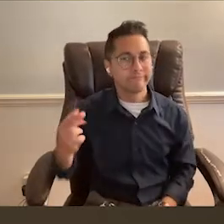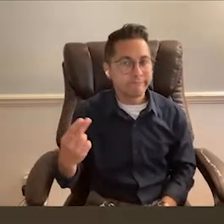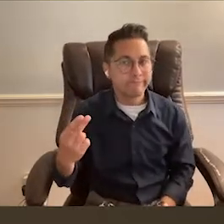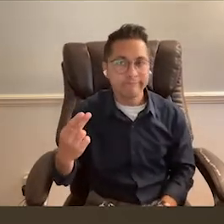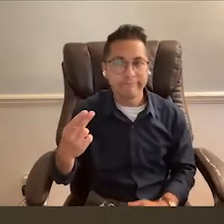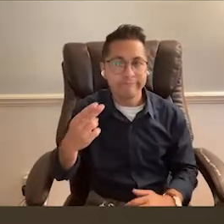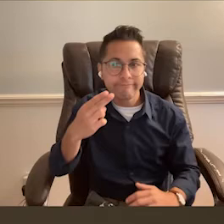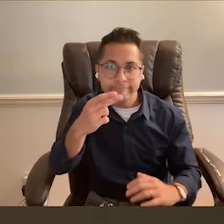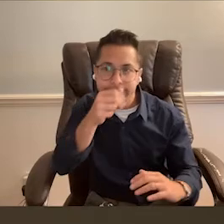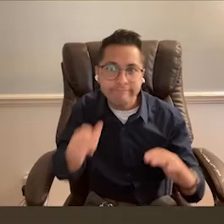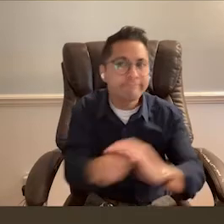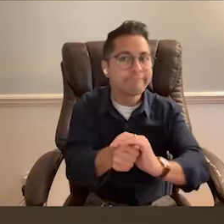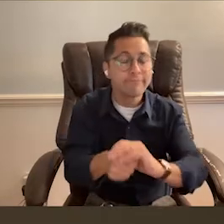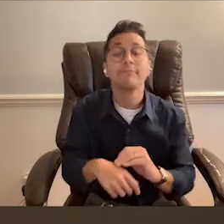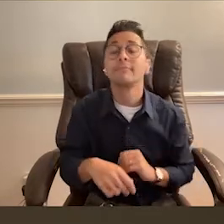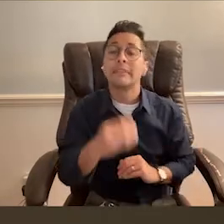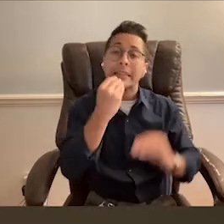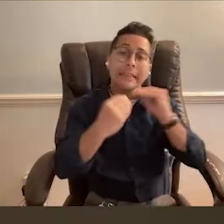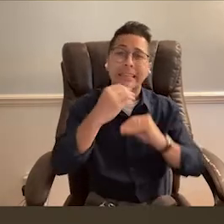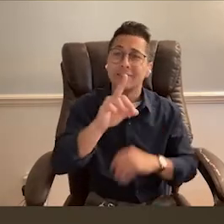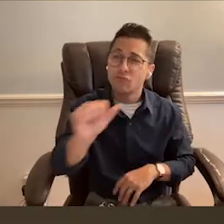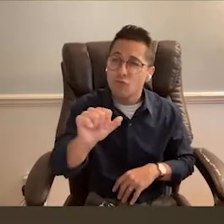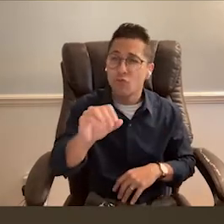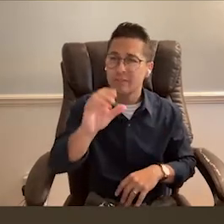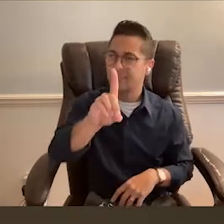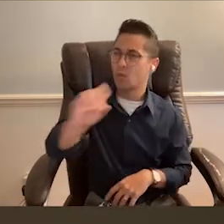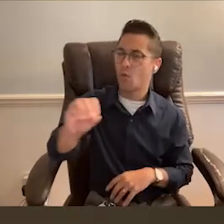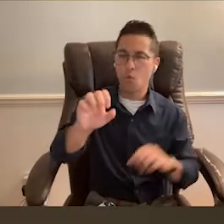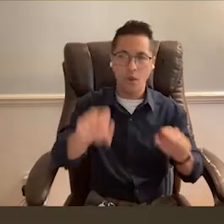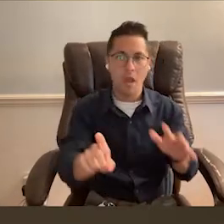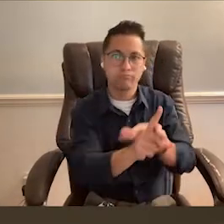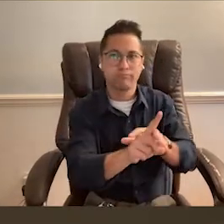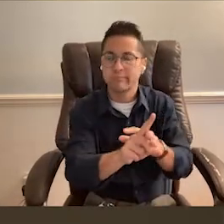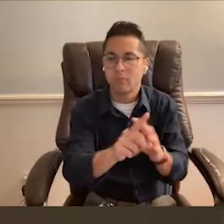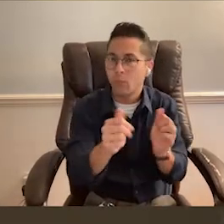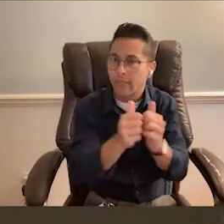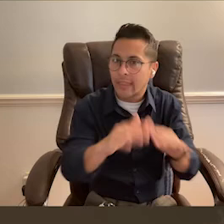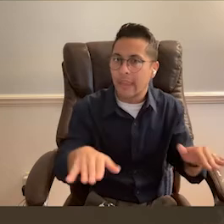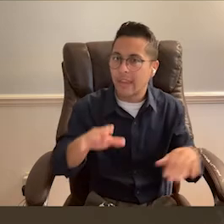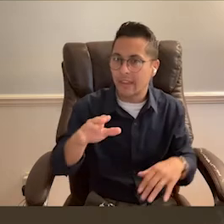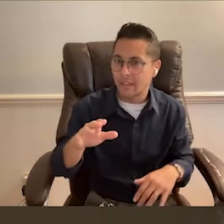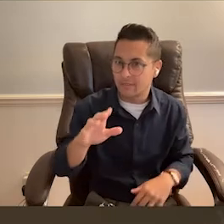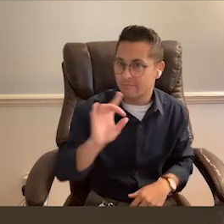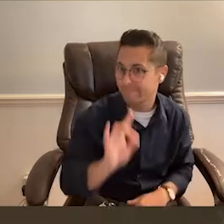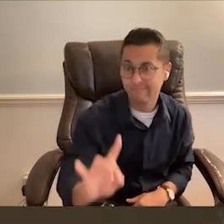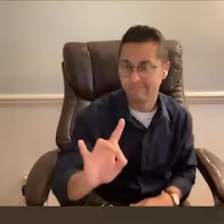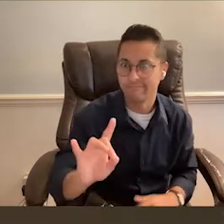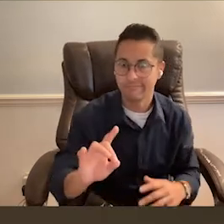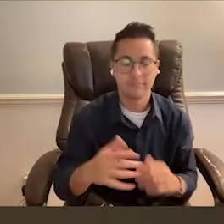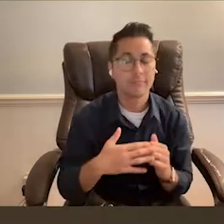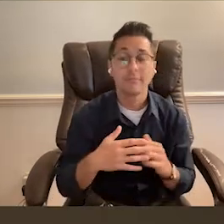by suicide had an underlying mental health illness. And eating disorders can develop in children